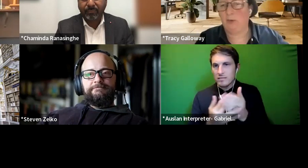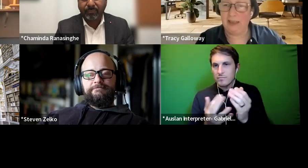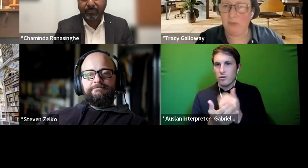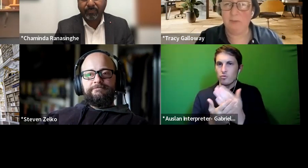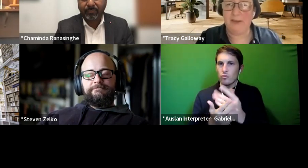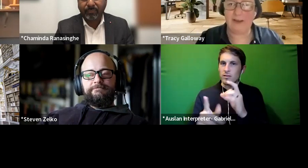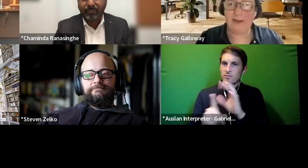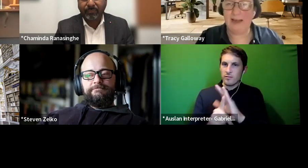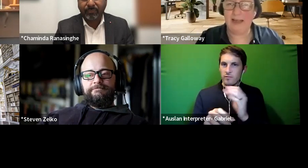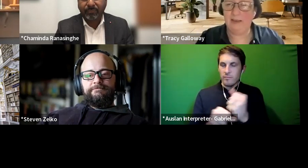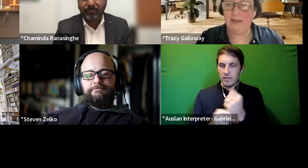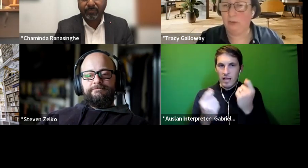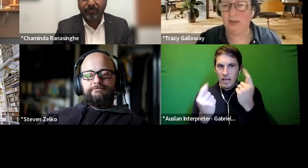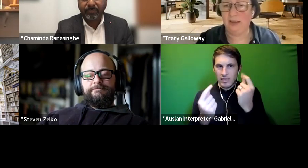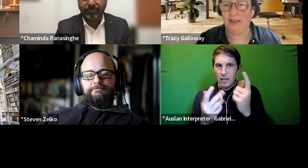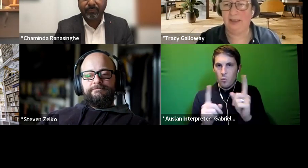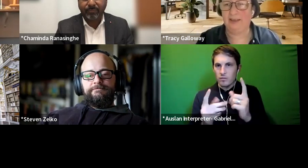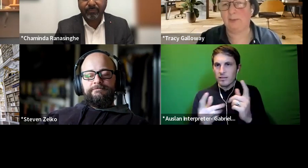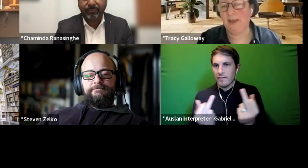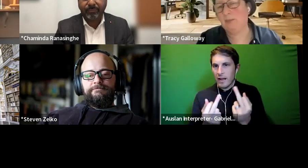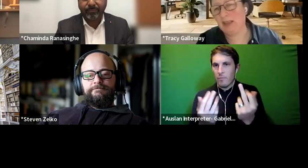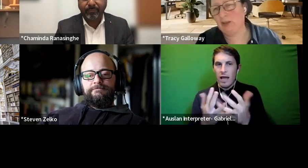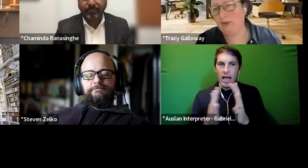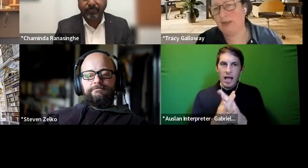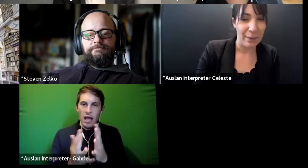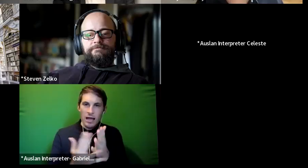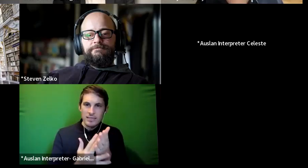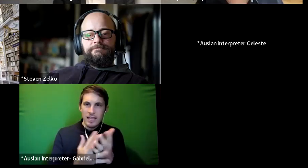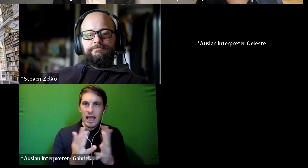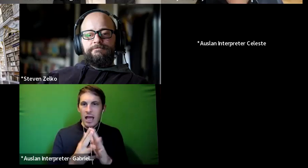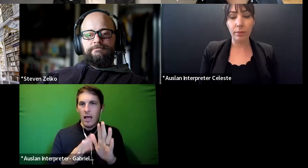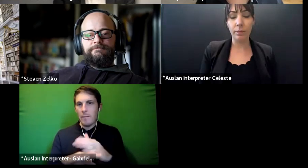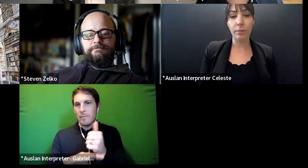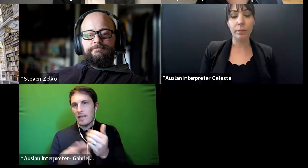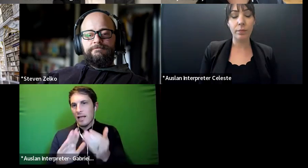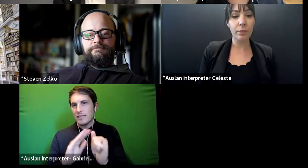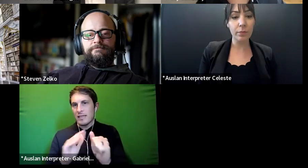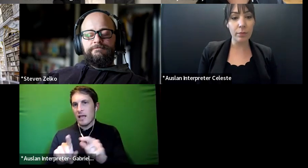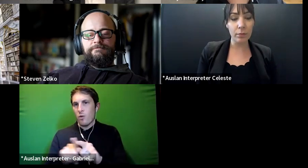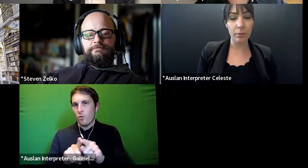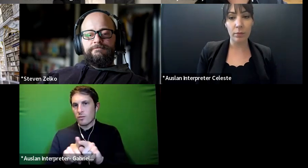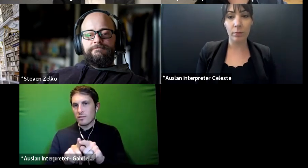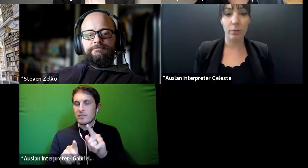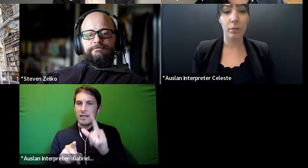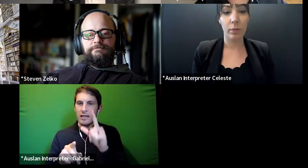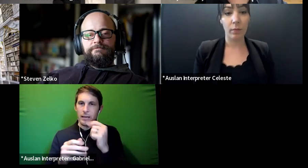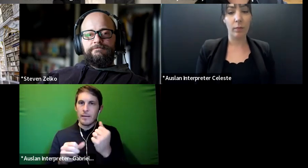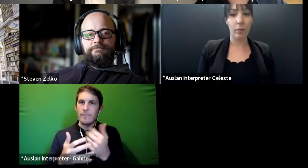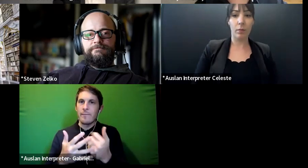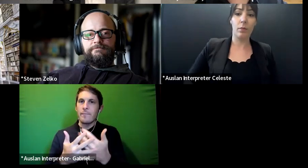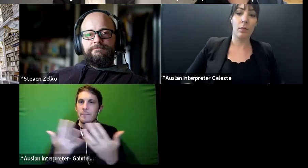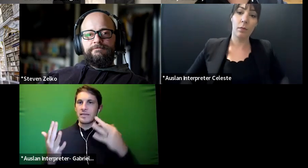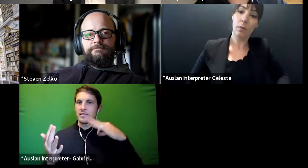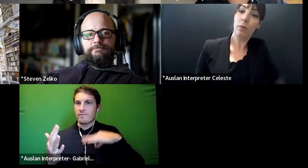understand what's available, how to use it, how they can implement that in their own learning as well, can make a huge difference